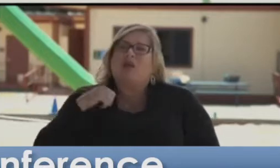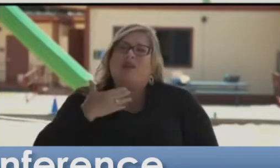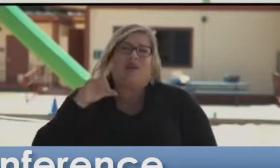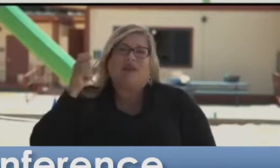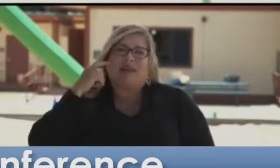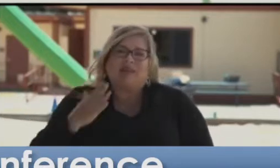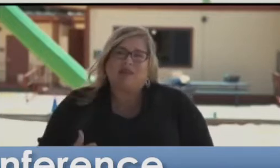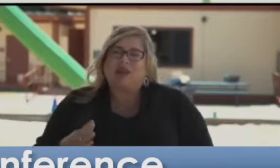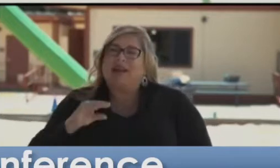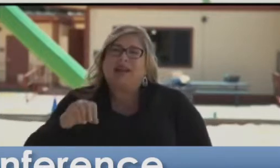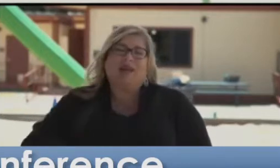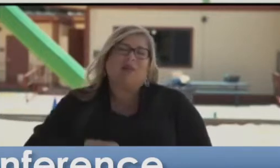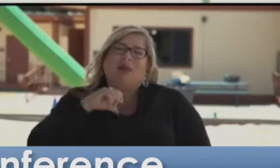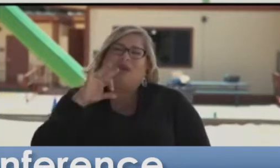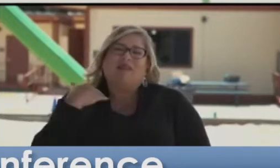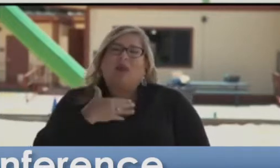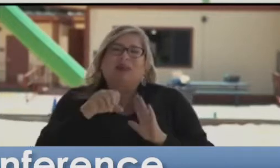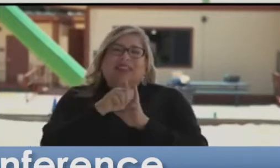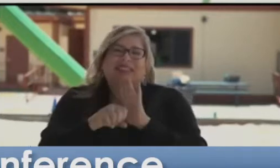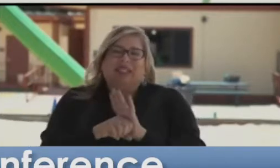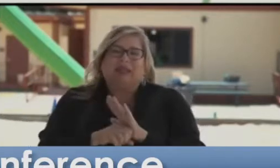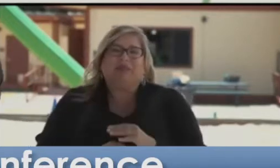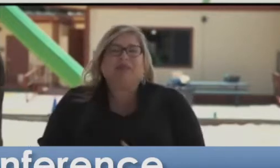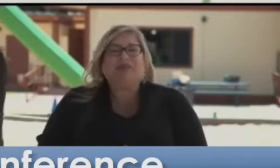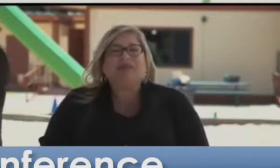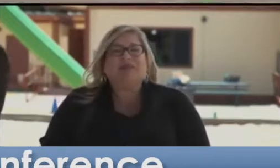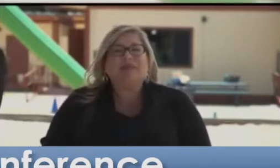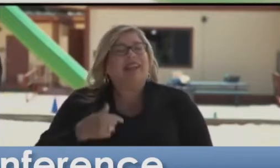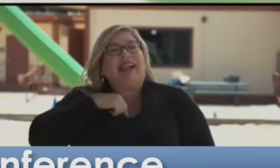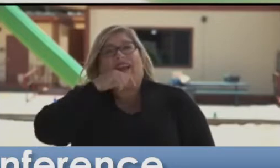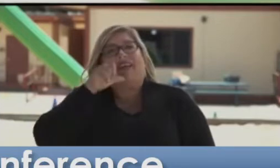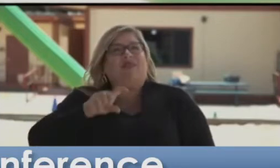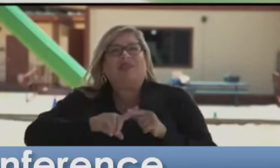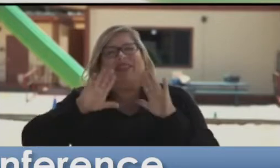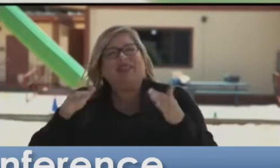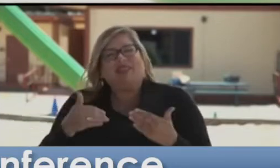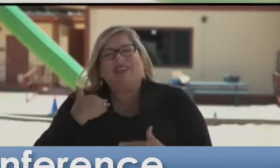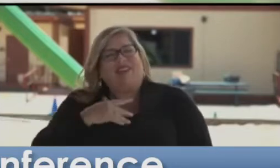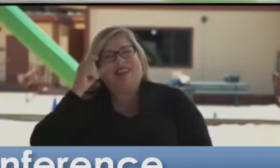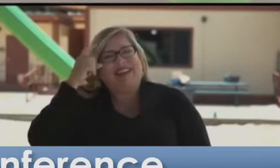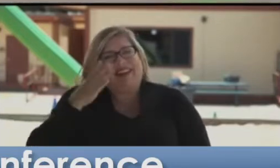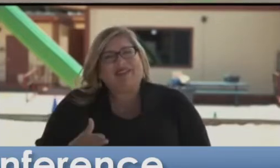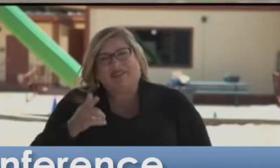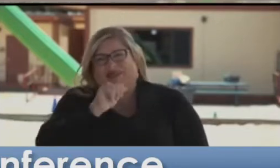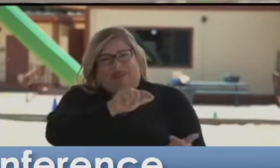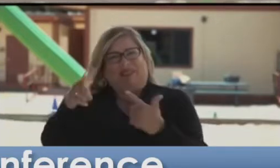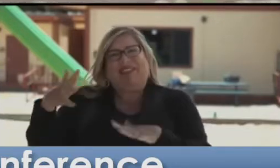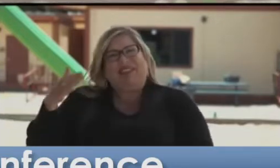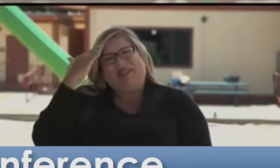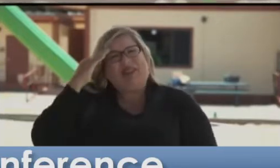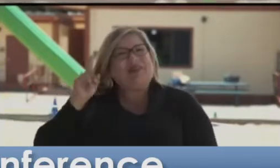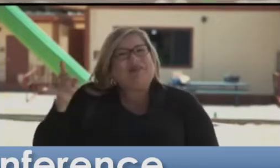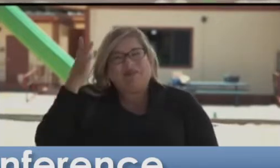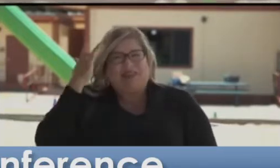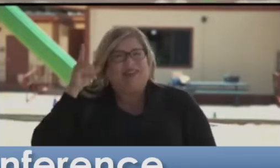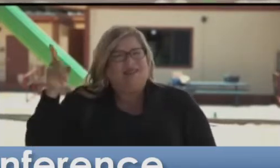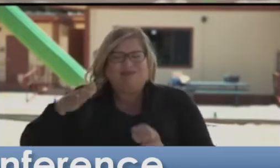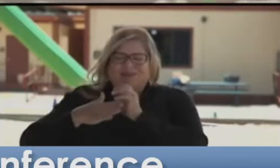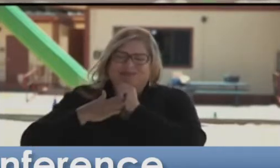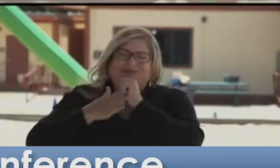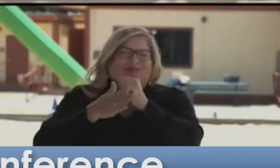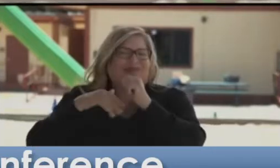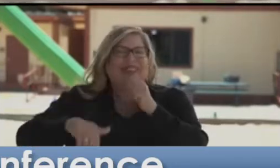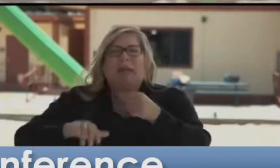Our governor needs no introduction. He has been at the forefront of everything that this state needs during this pandemic, to get